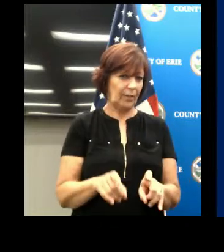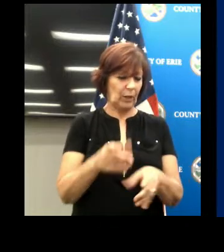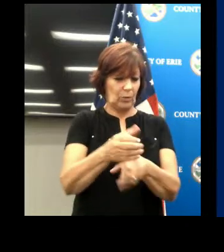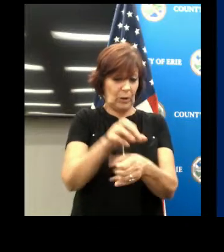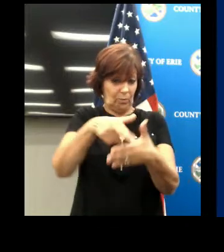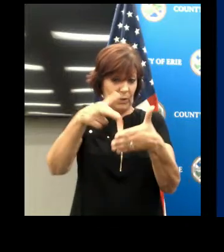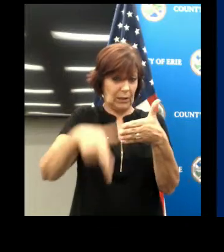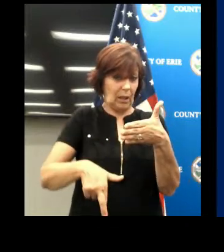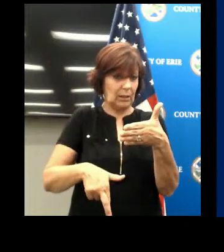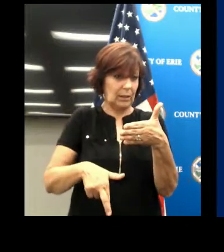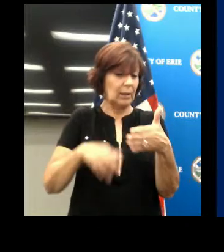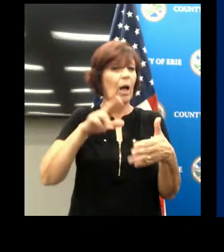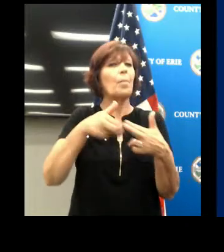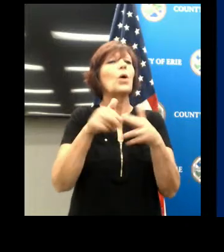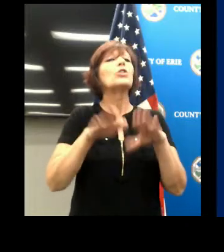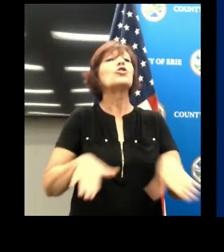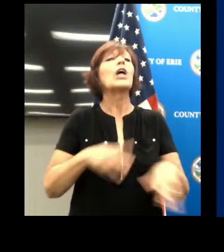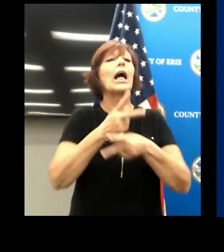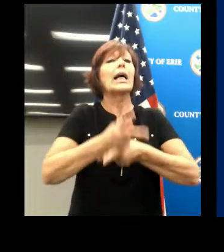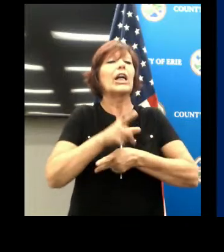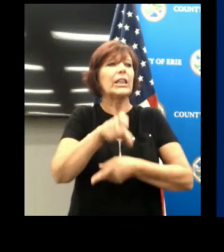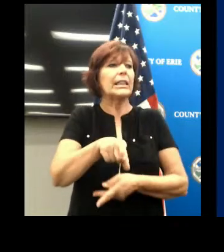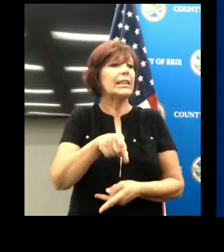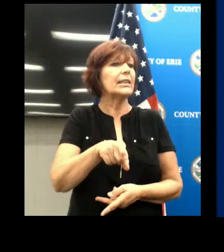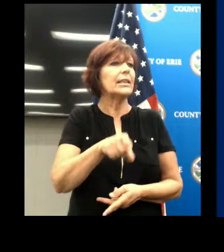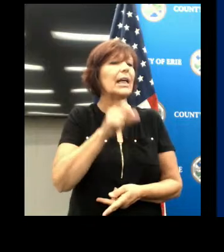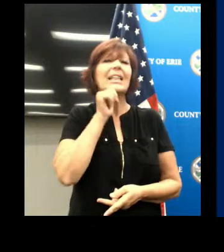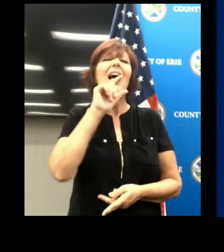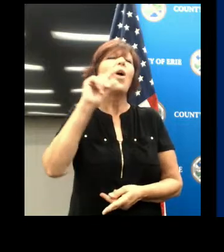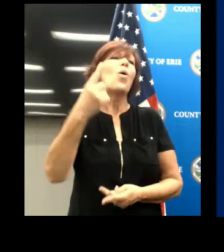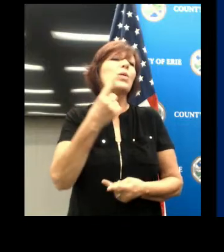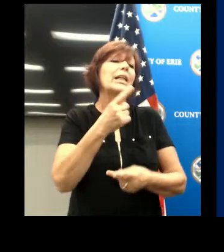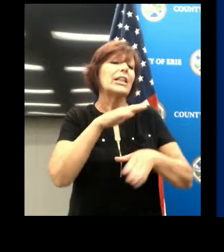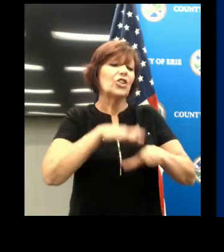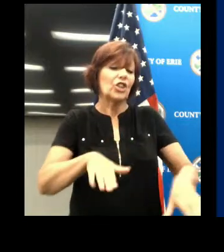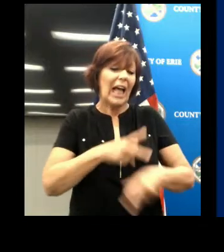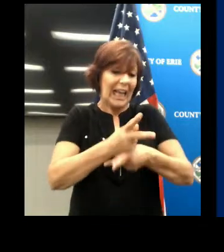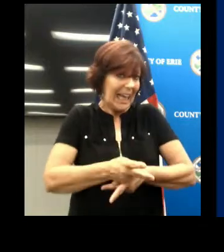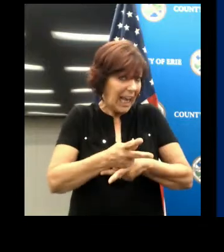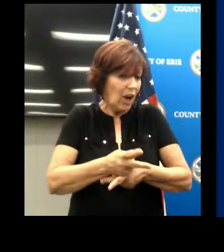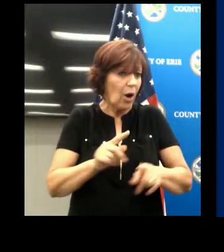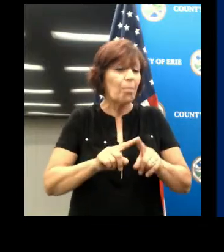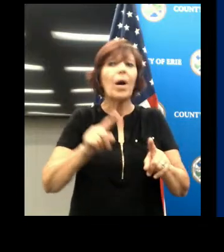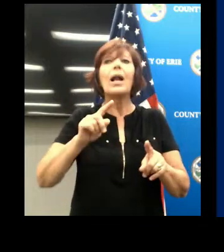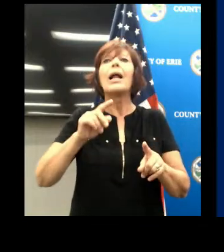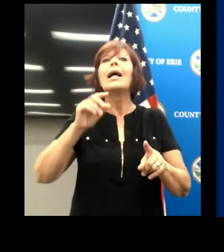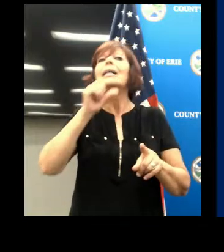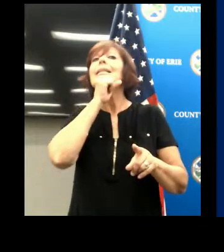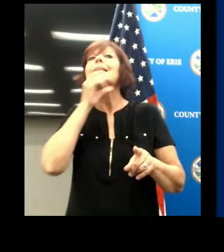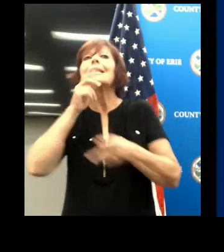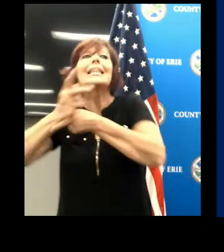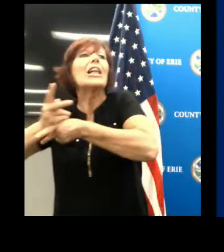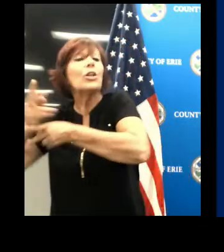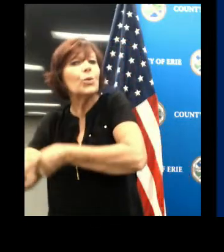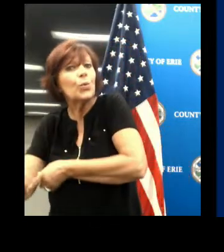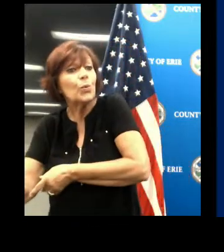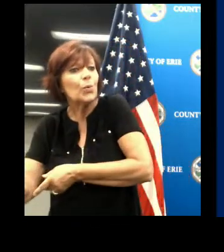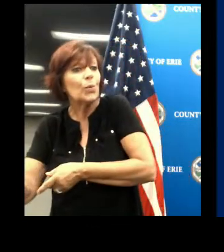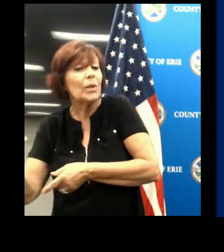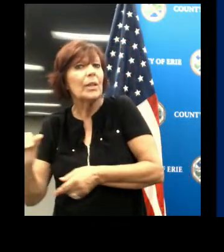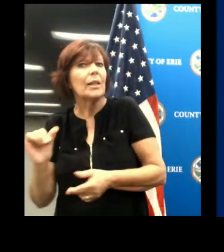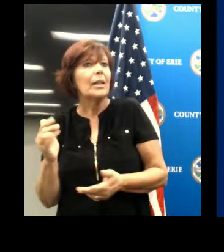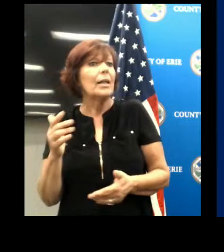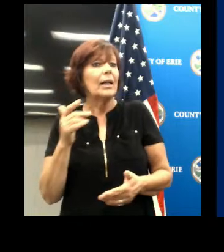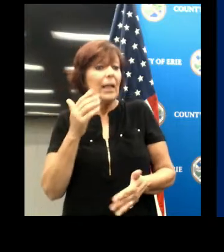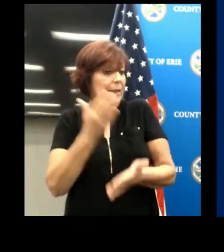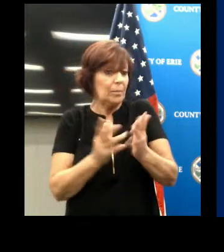from with regards to child care needs. And not just child care needs, there's also needs associated with elder care for those that are